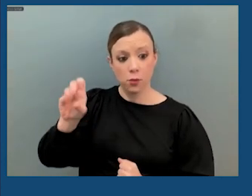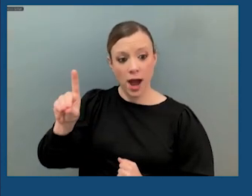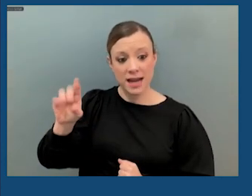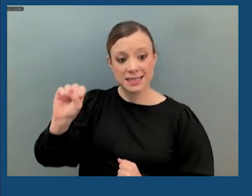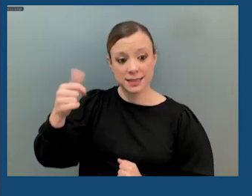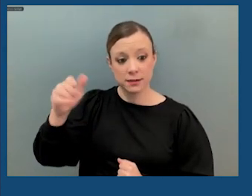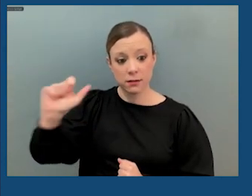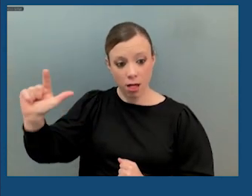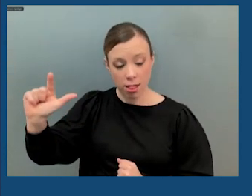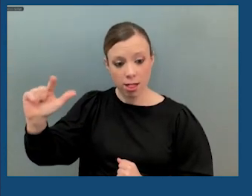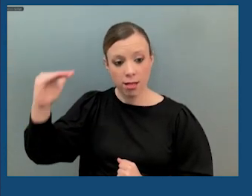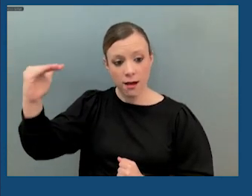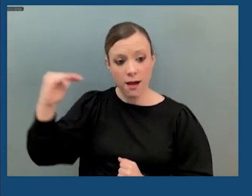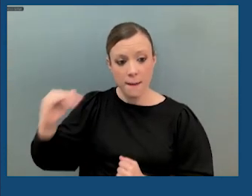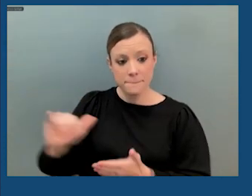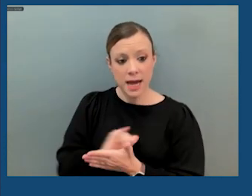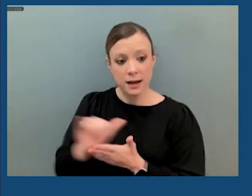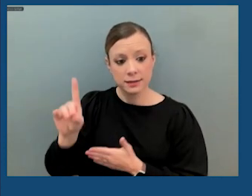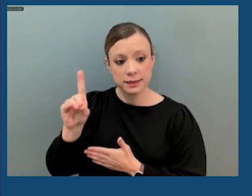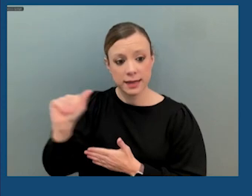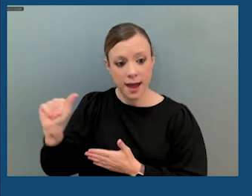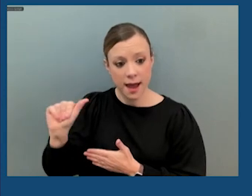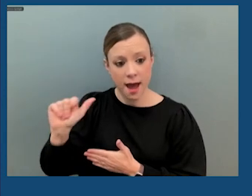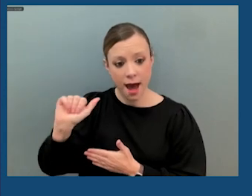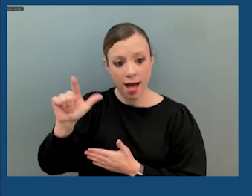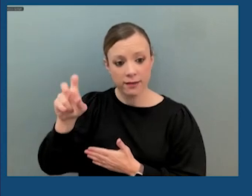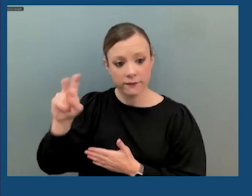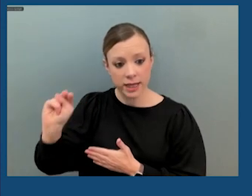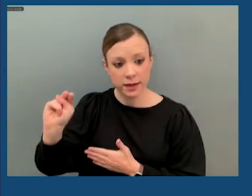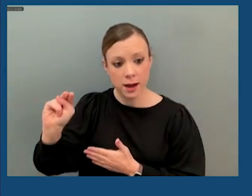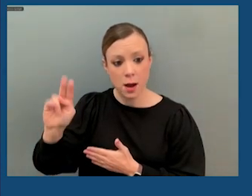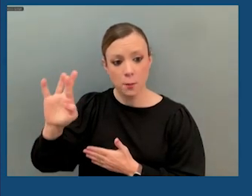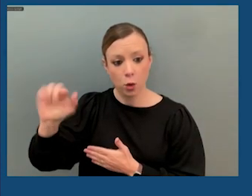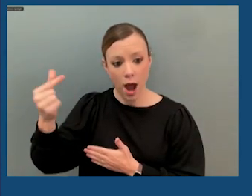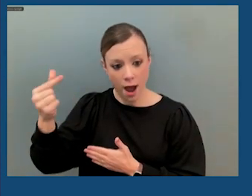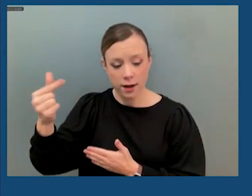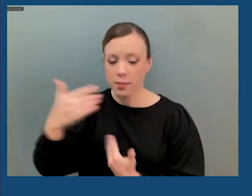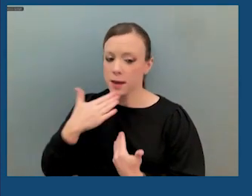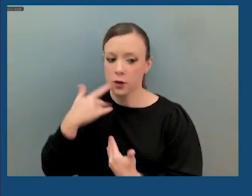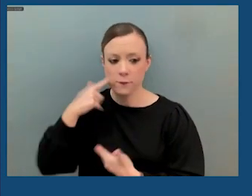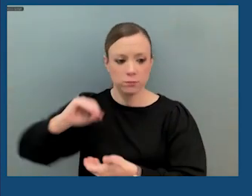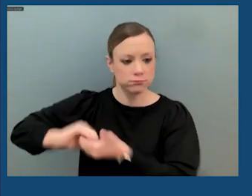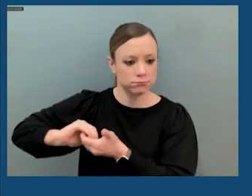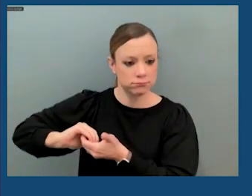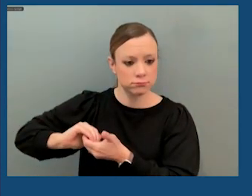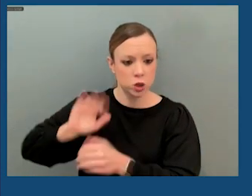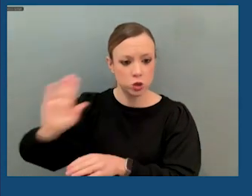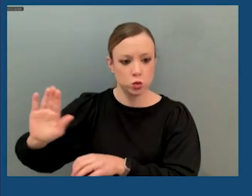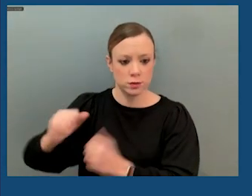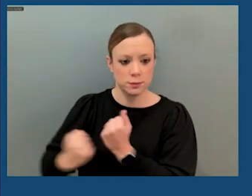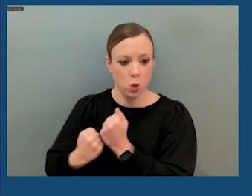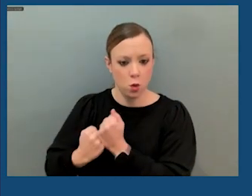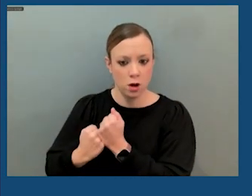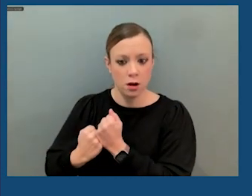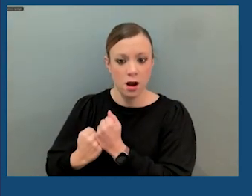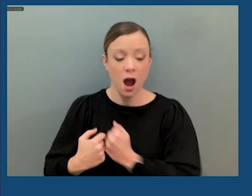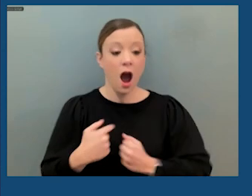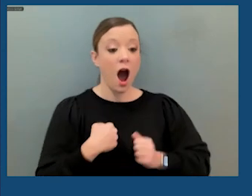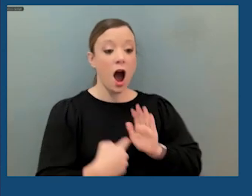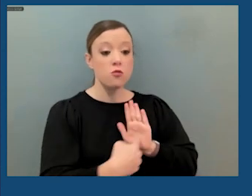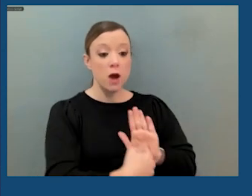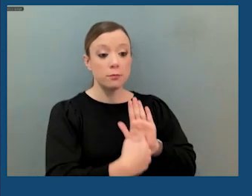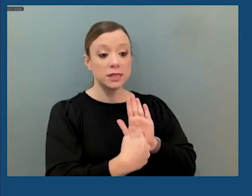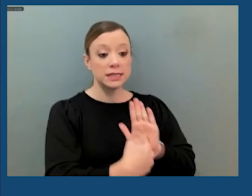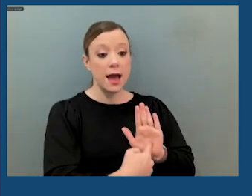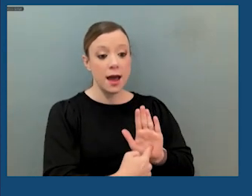course, Manhattan District Attorney Alvin Bragg for working with me on this legislation. I represent Manhattan's Chinatown, and